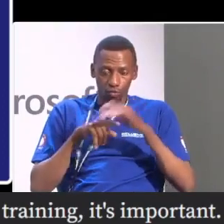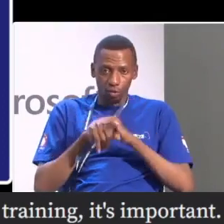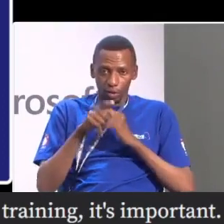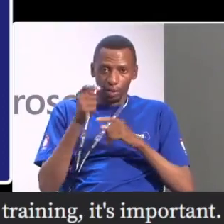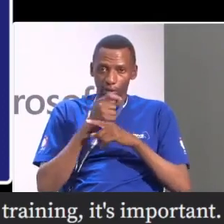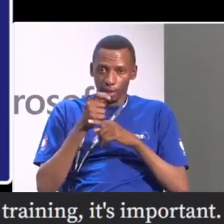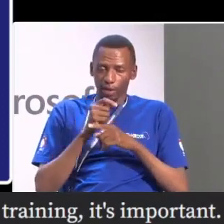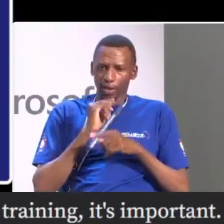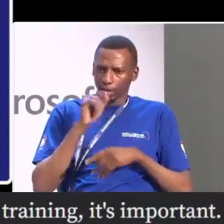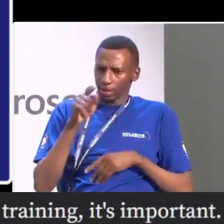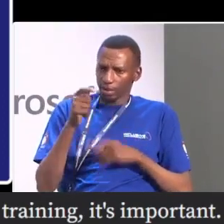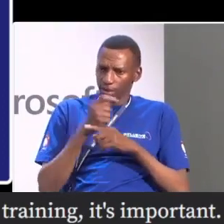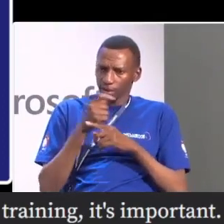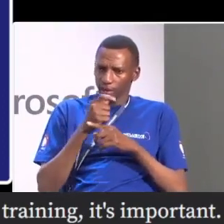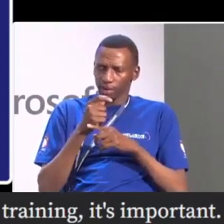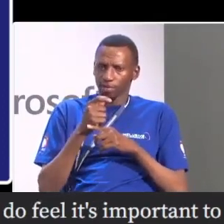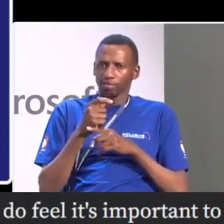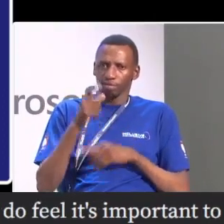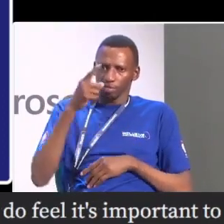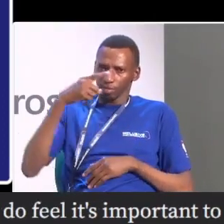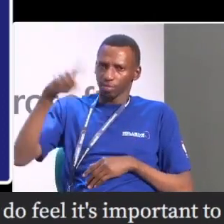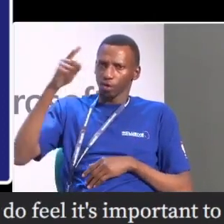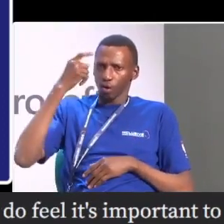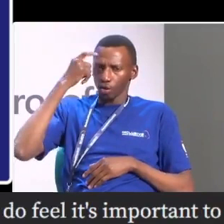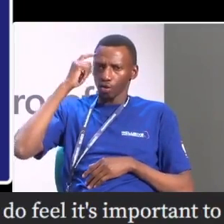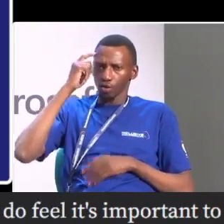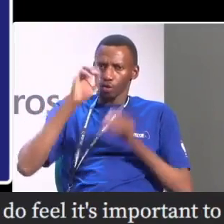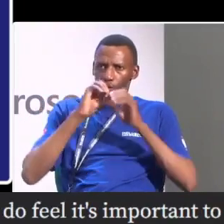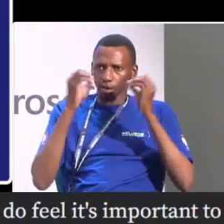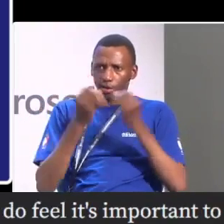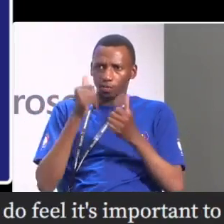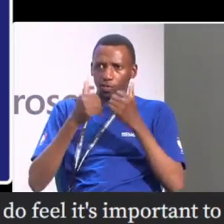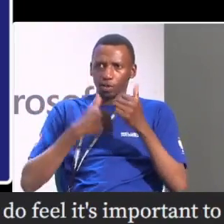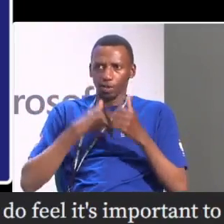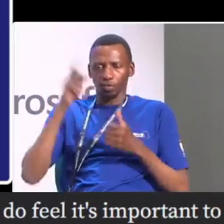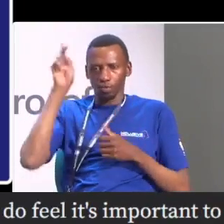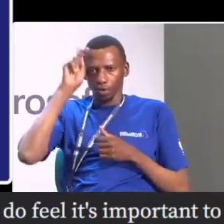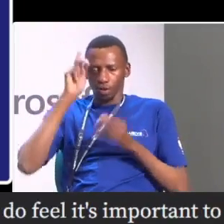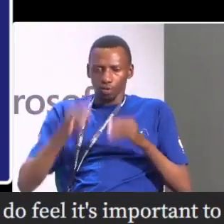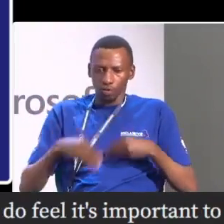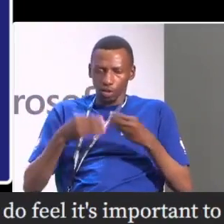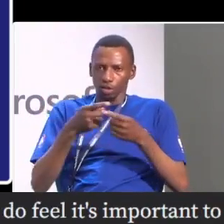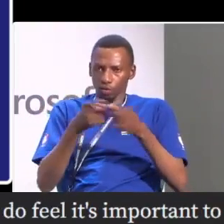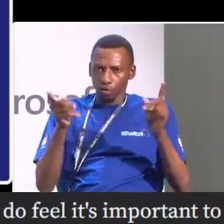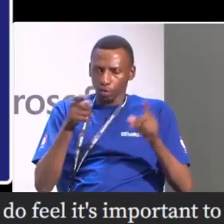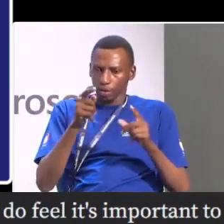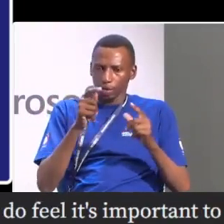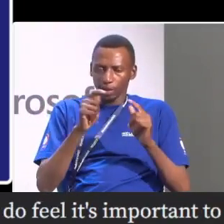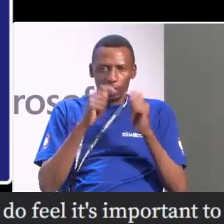it really a legitimate organization that has the knowledge to give you that kind of training and